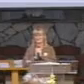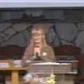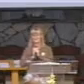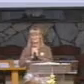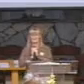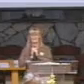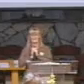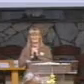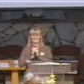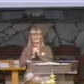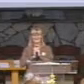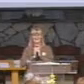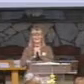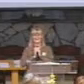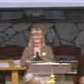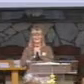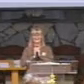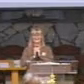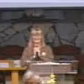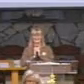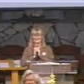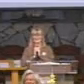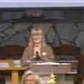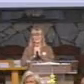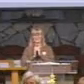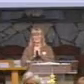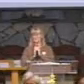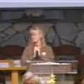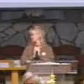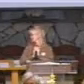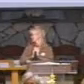Thank going to of You're going to attention right here.